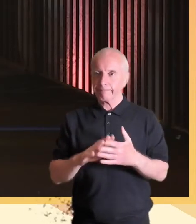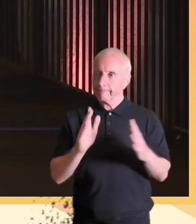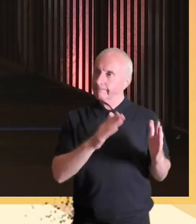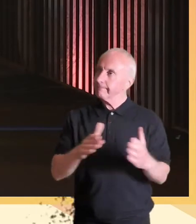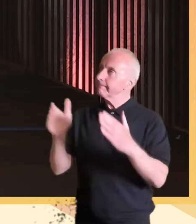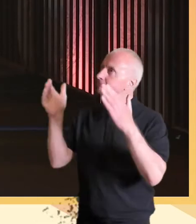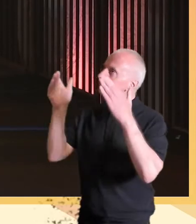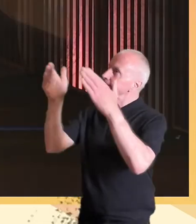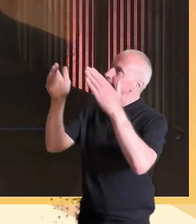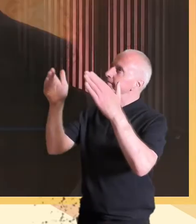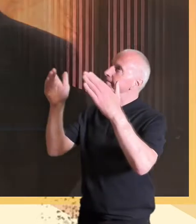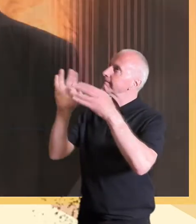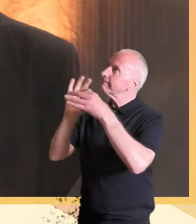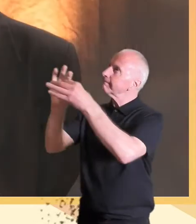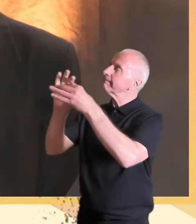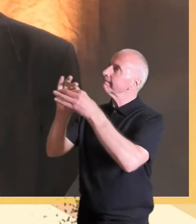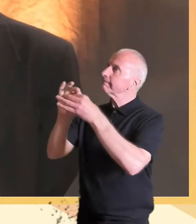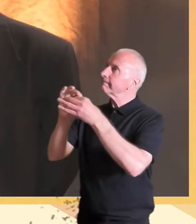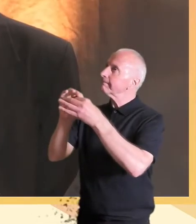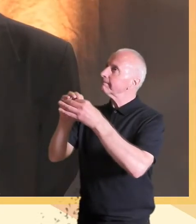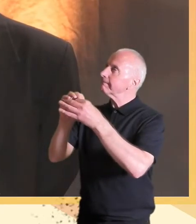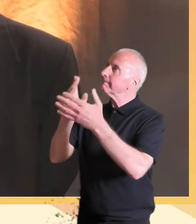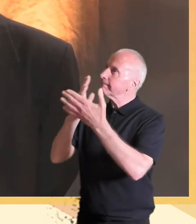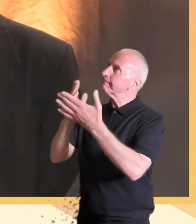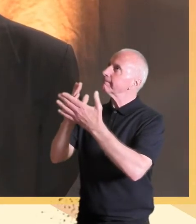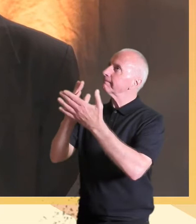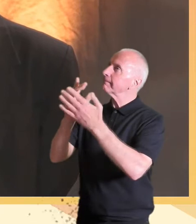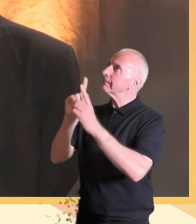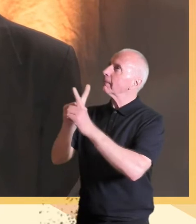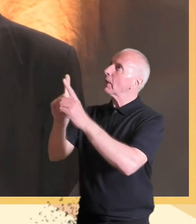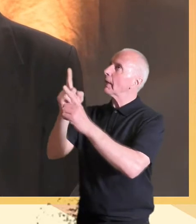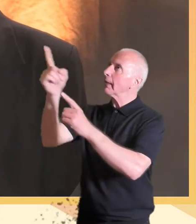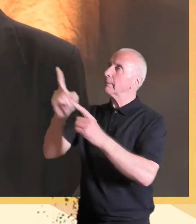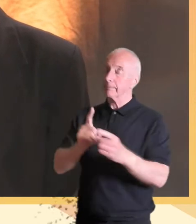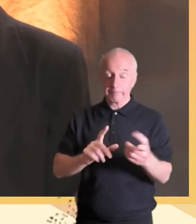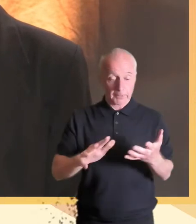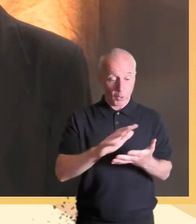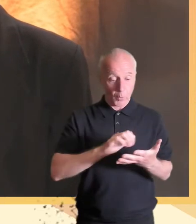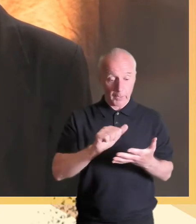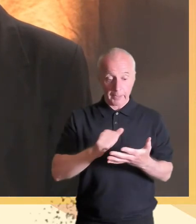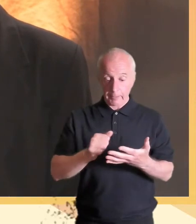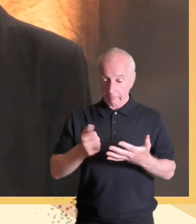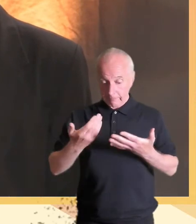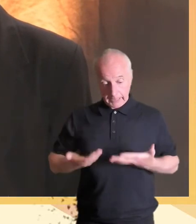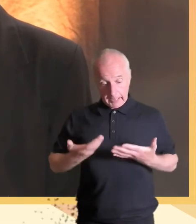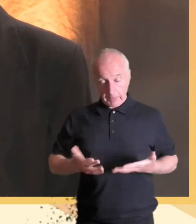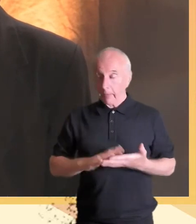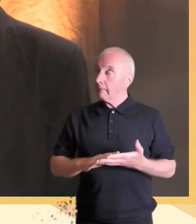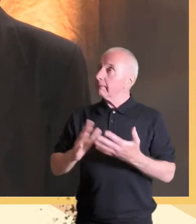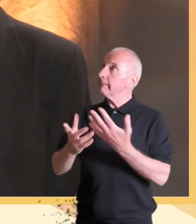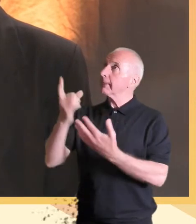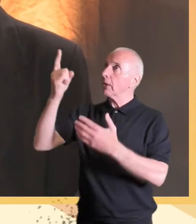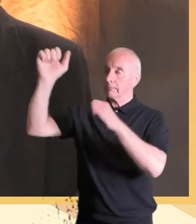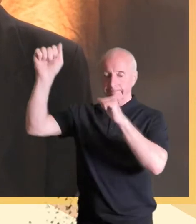Christ and to recommit ourselves to following him. It can be a holy ground moment for all of us tonight in God's